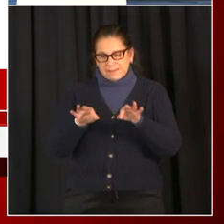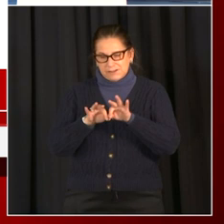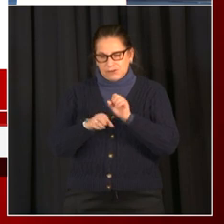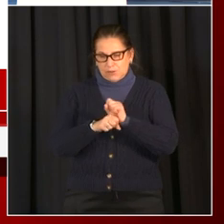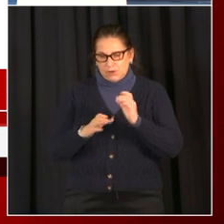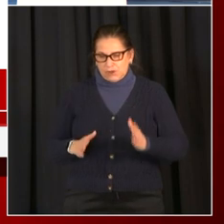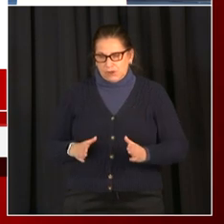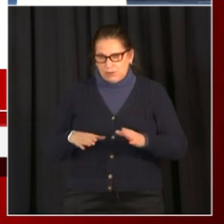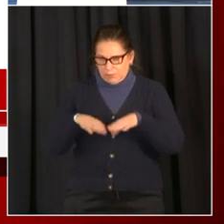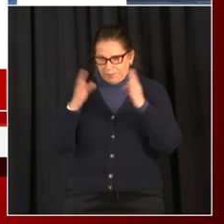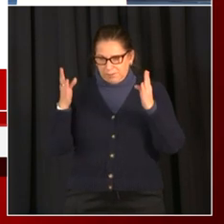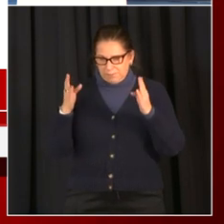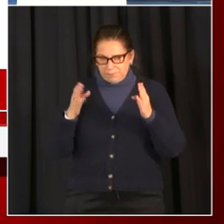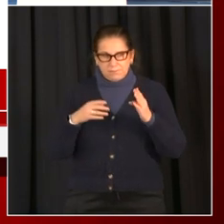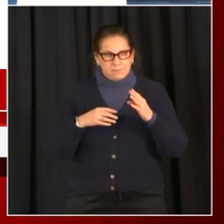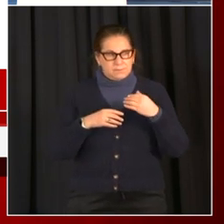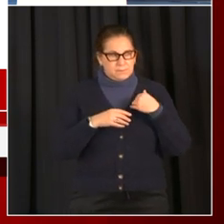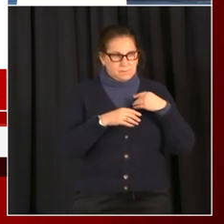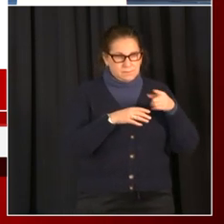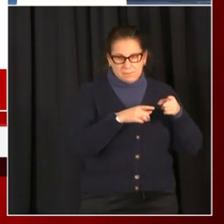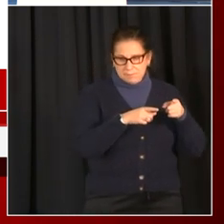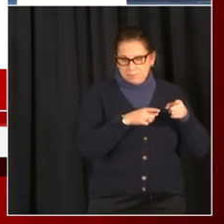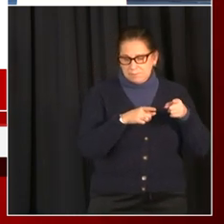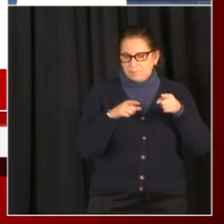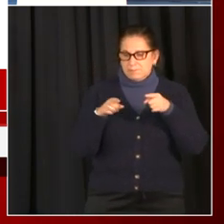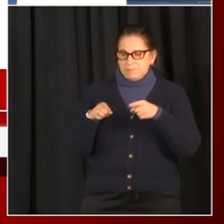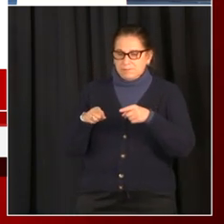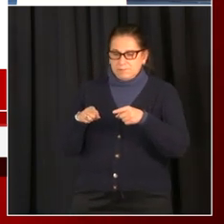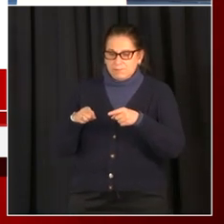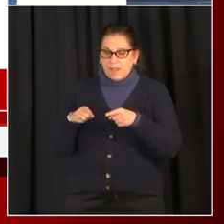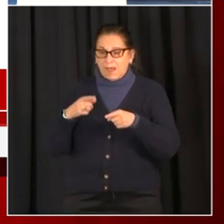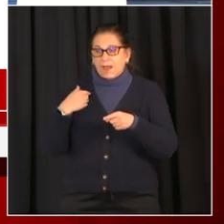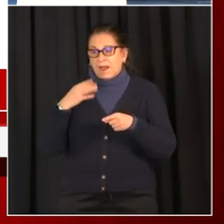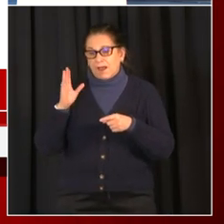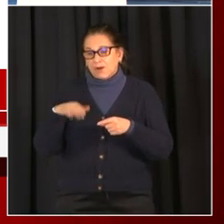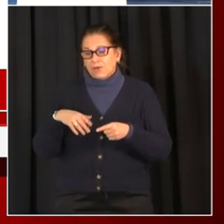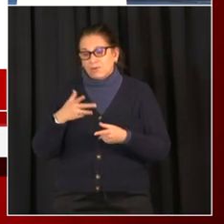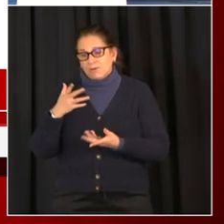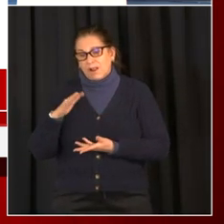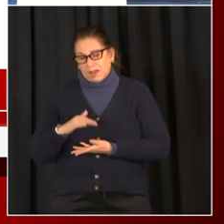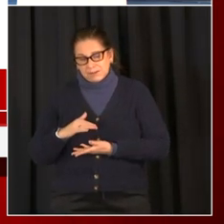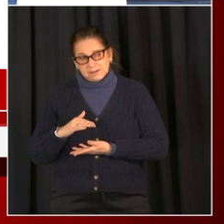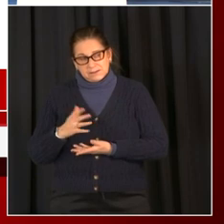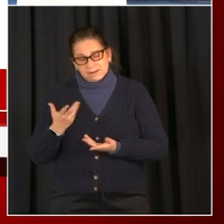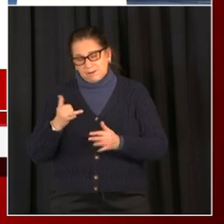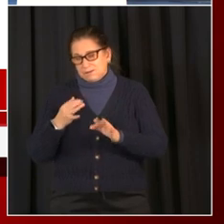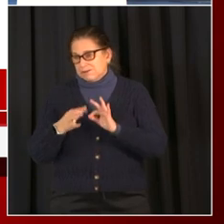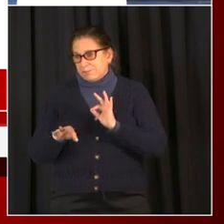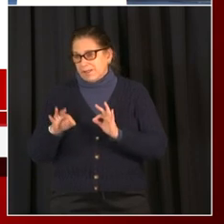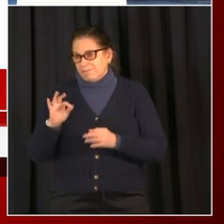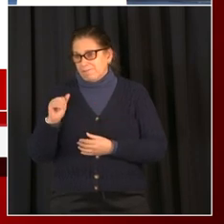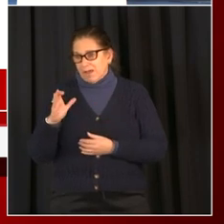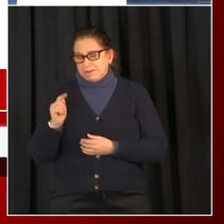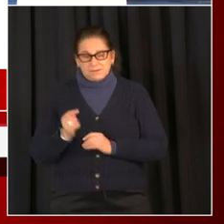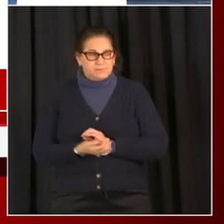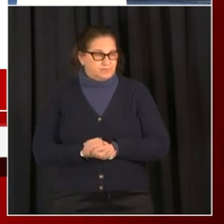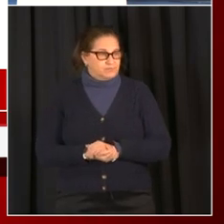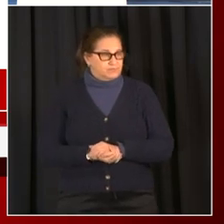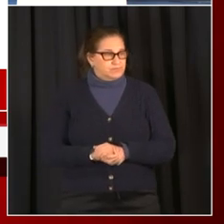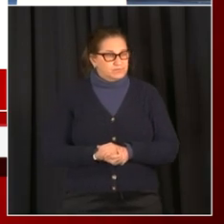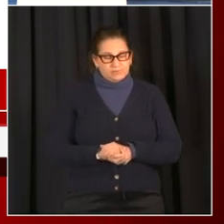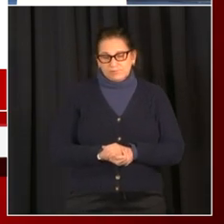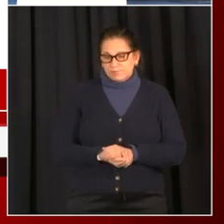are getting less than what we deserve, and that is a simple fact. The